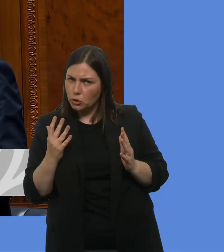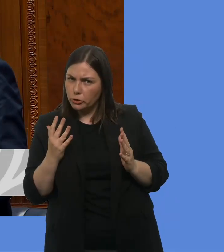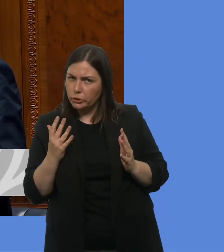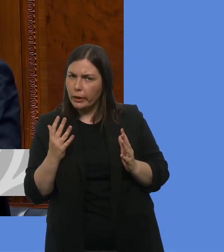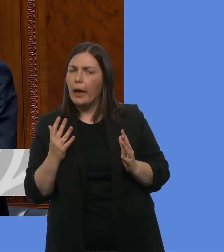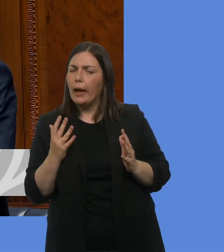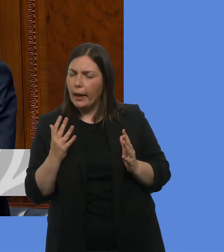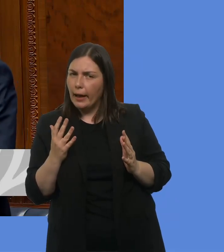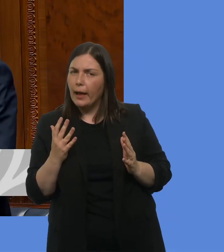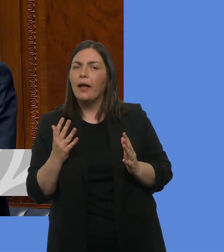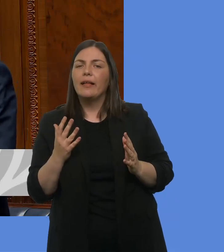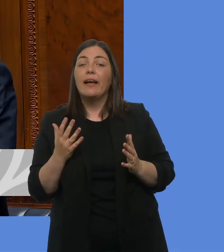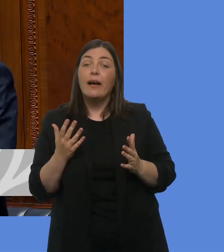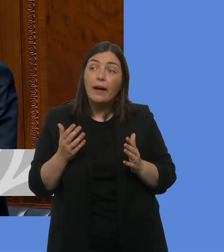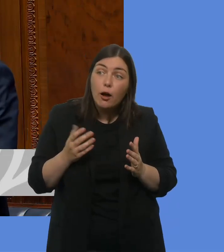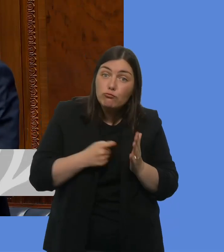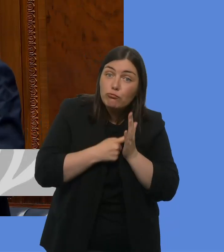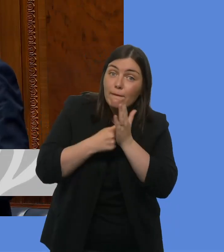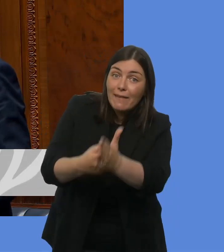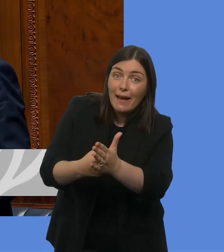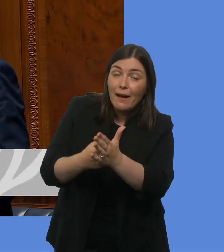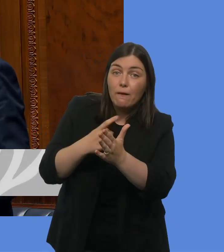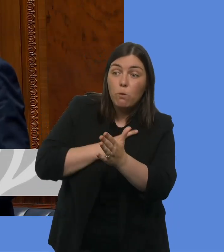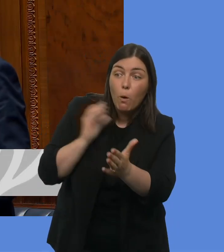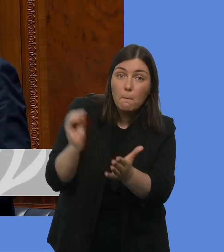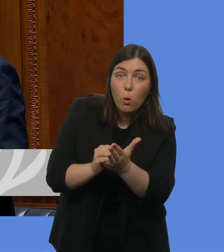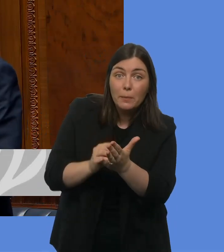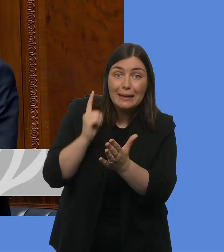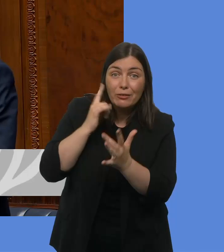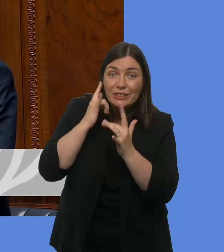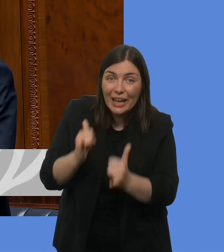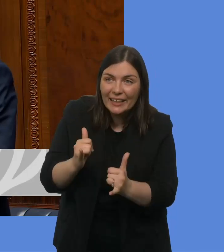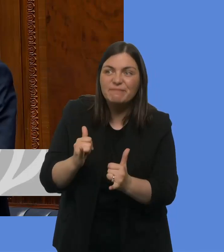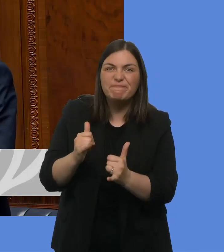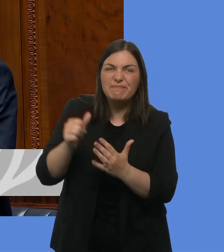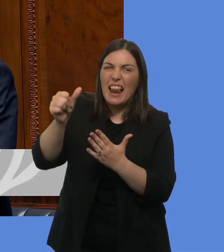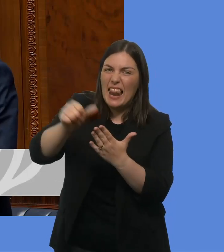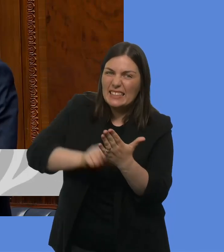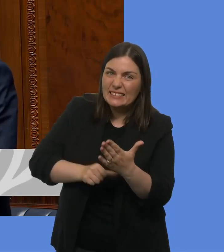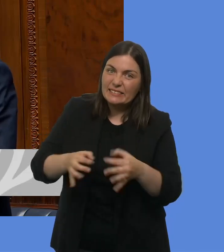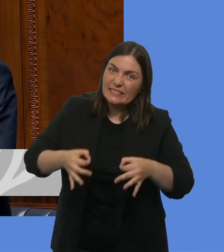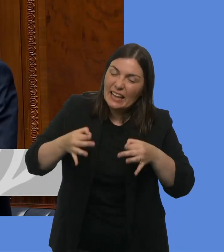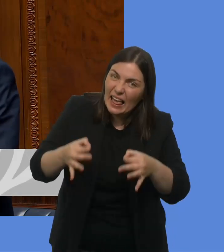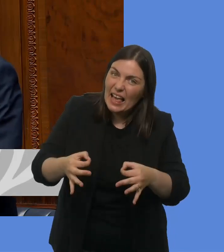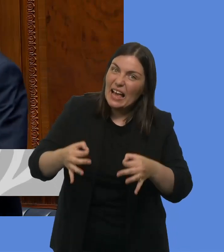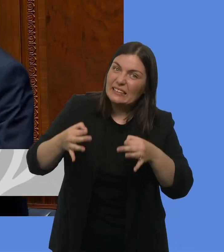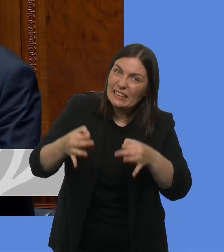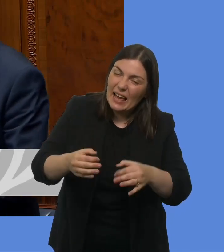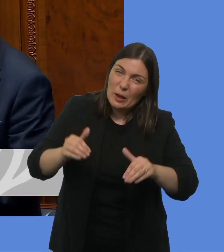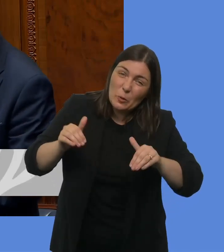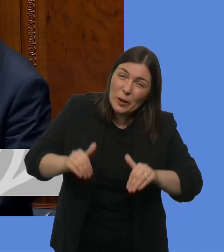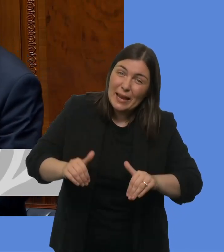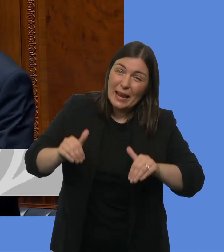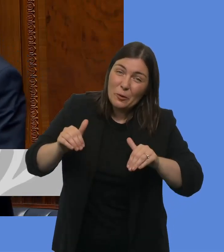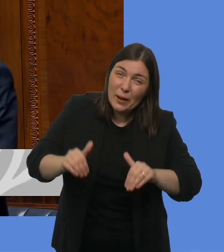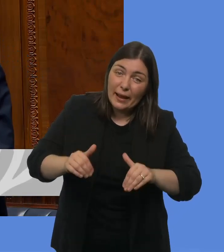delay in the pupil getting an appointment within the health service. And particularly when it comes to those crucial early years in school, such a delay can